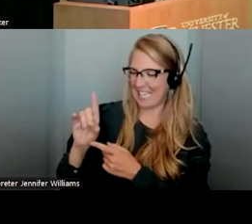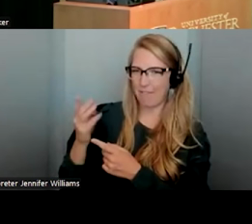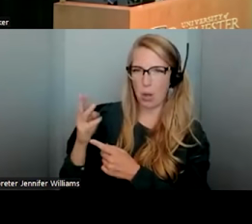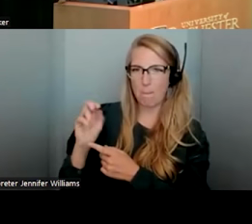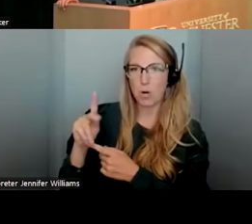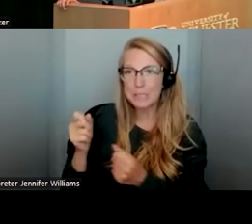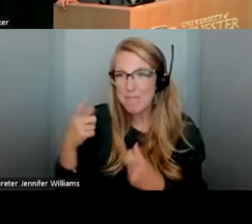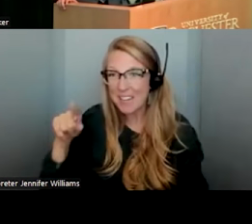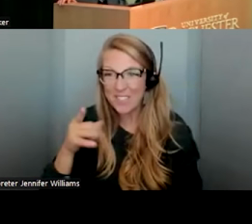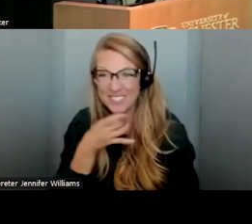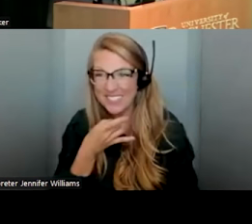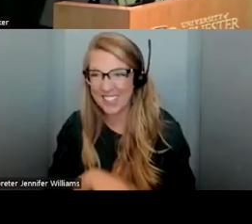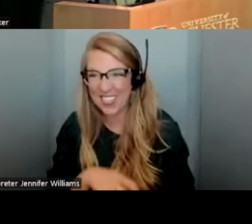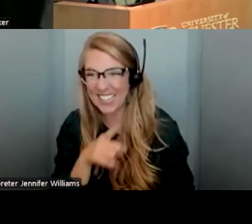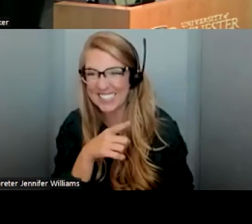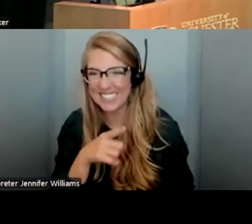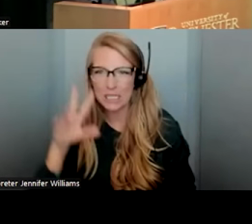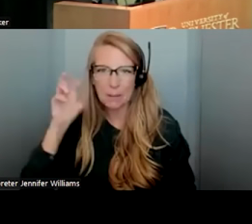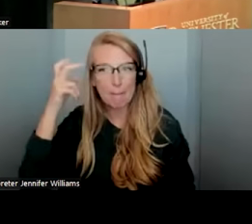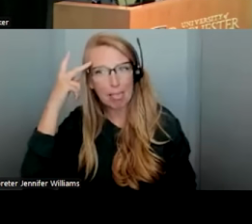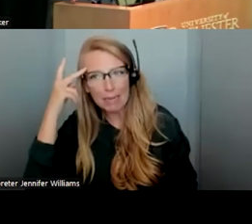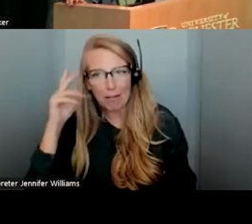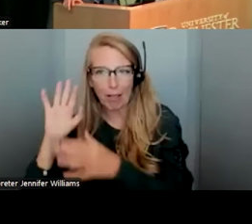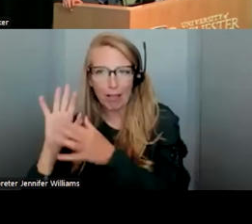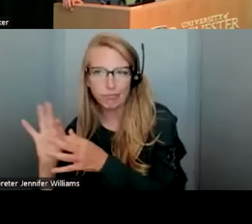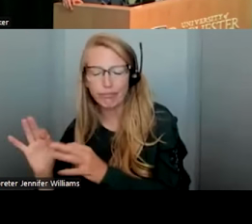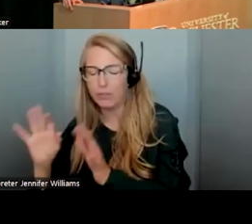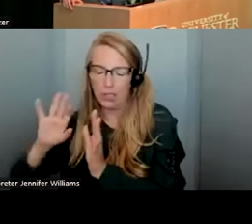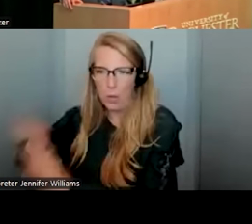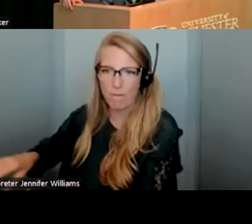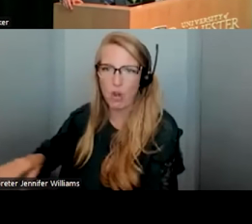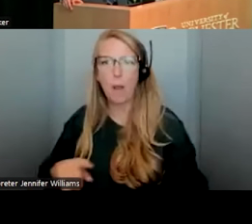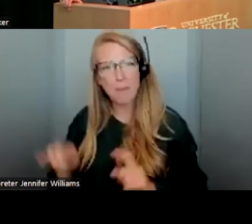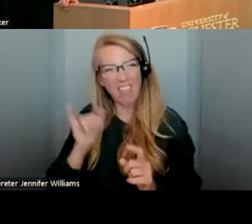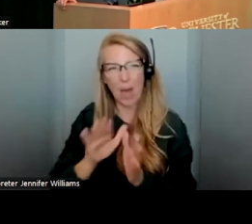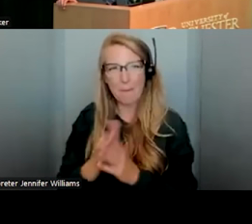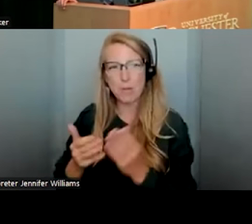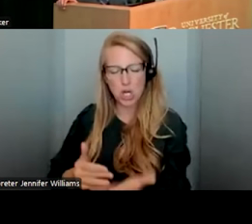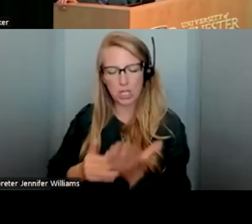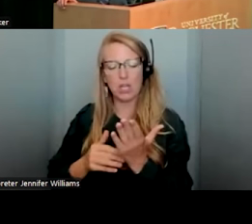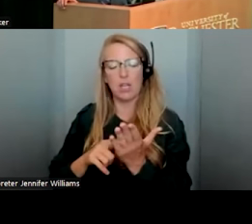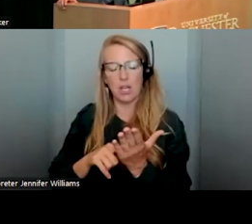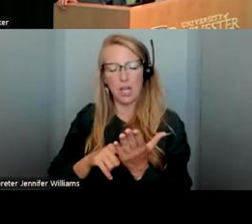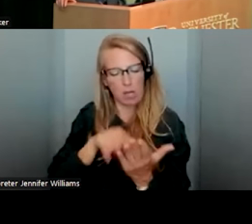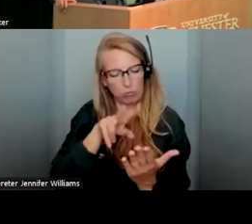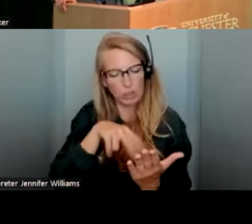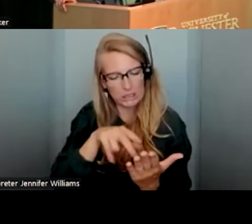and because of political leanings, etc. But it gave me really a pause when I was reading that book,